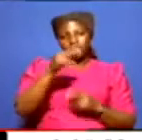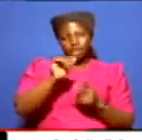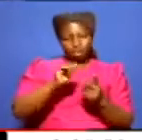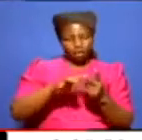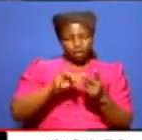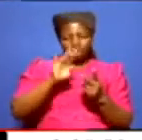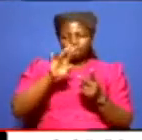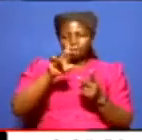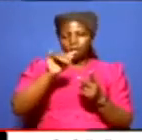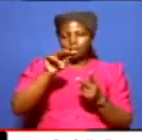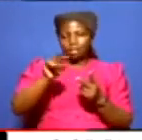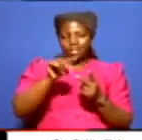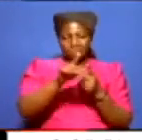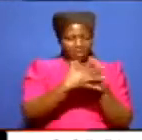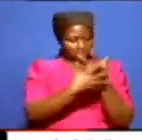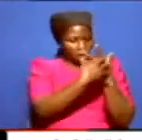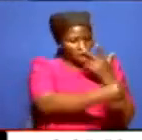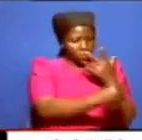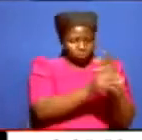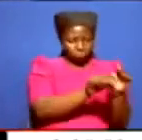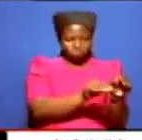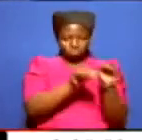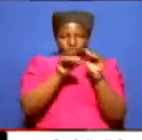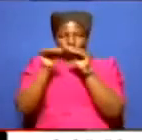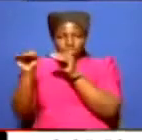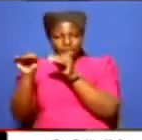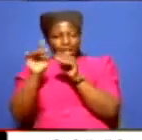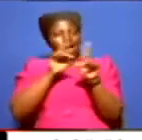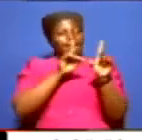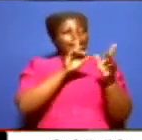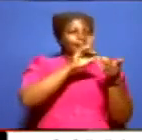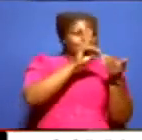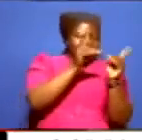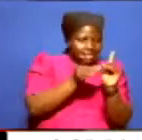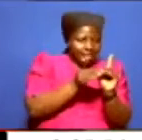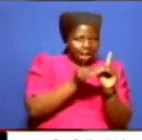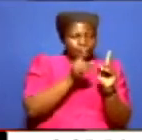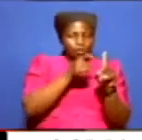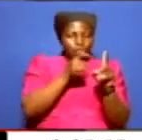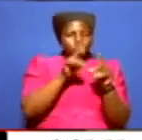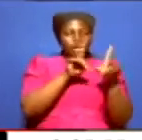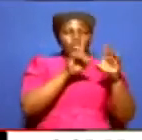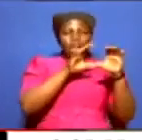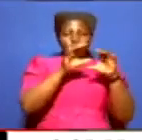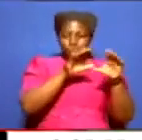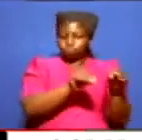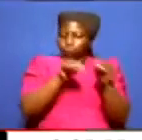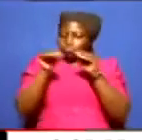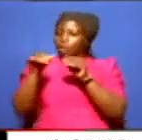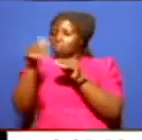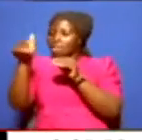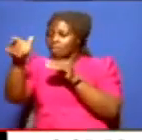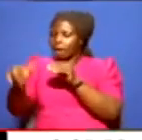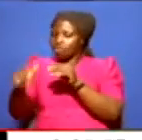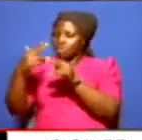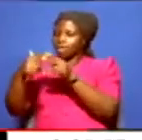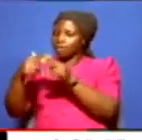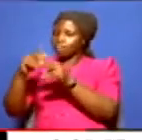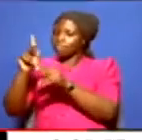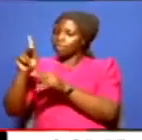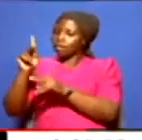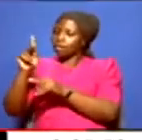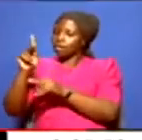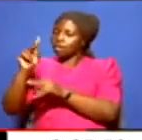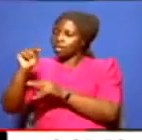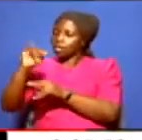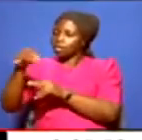copied and transferred privileged Safaricom database to an authorized person, Charles Njuguna Kimani, on divorce dates between